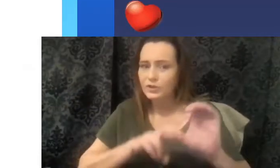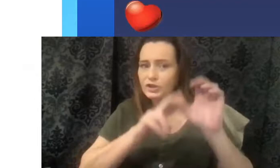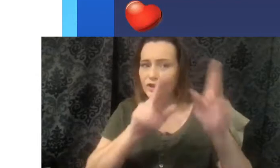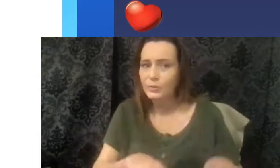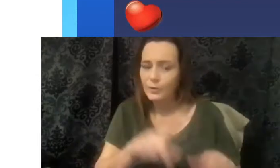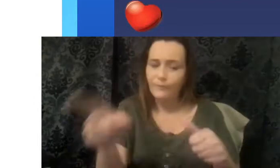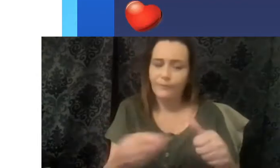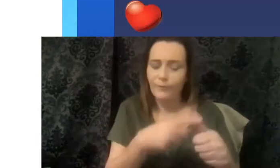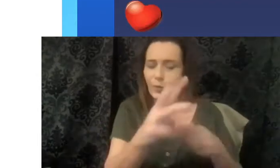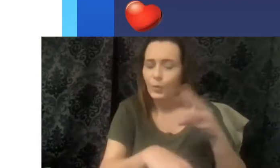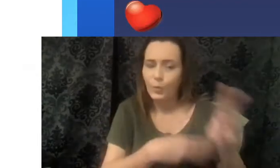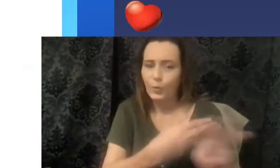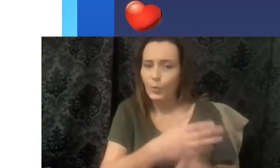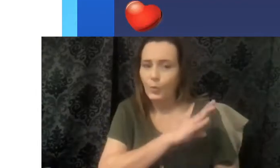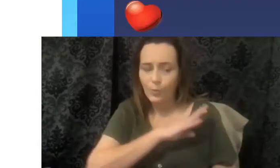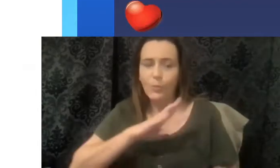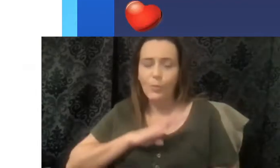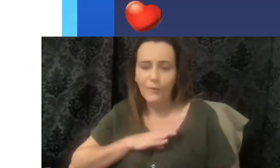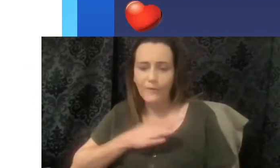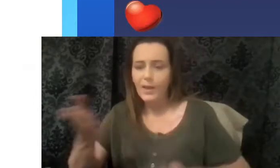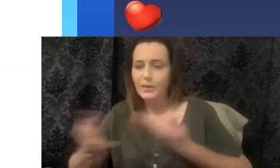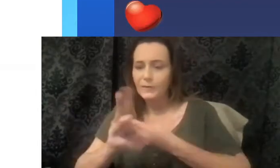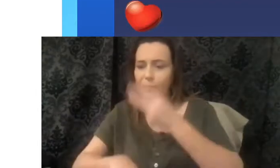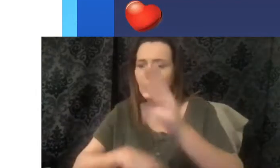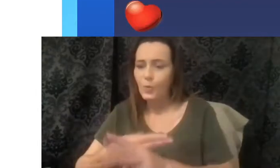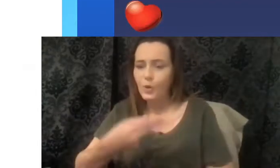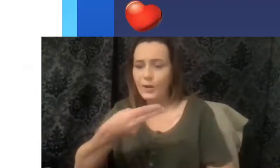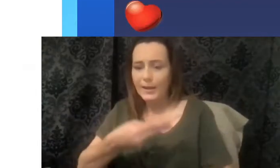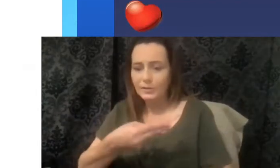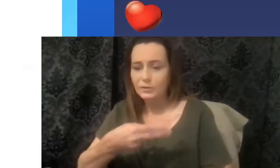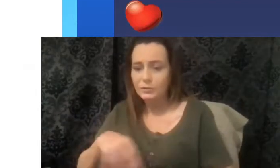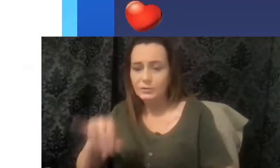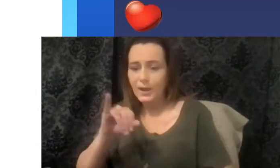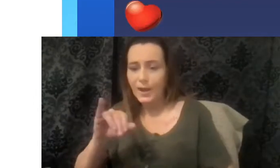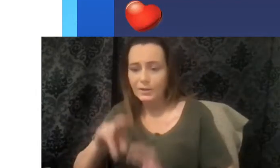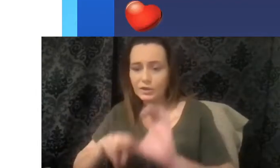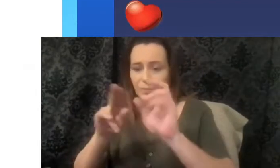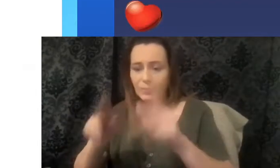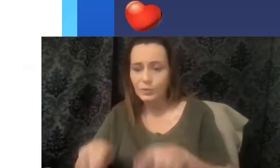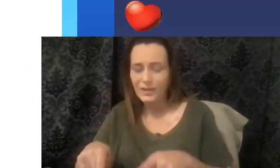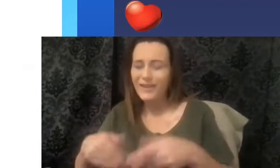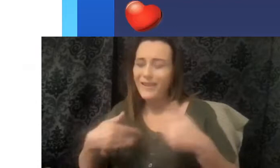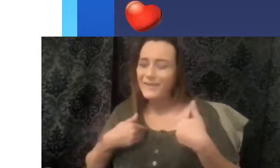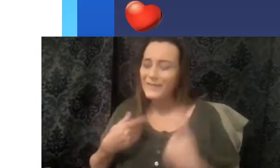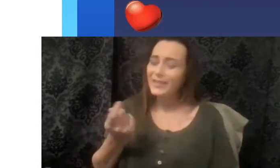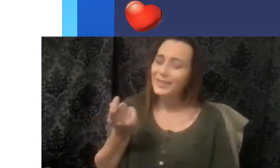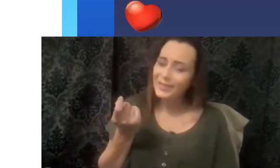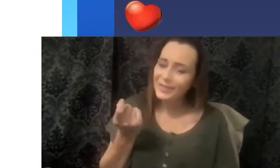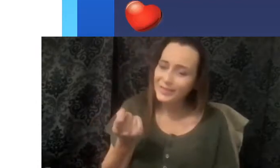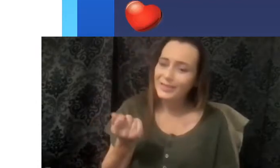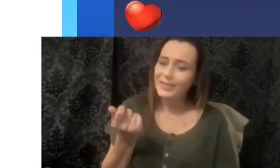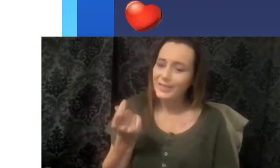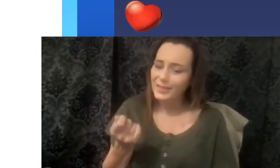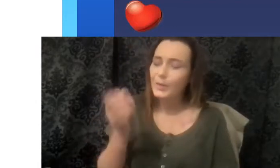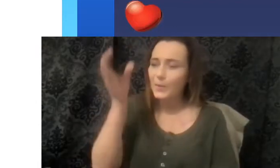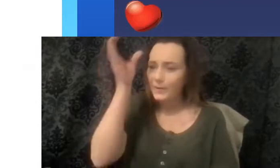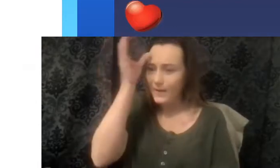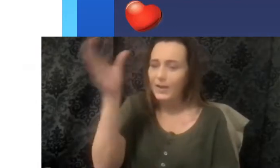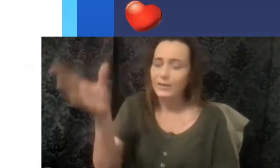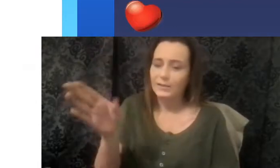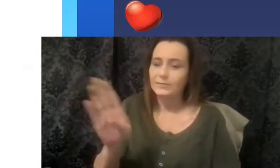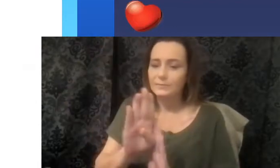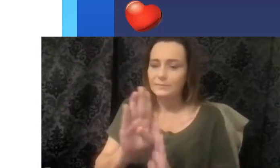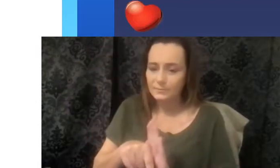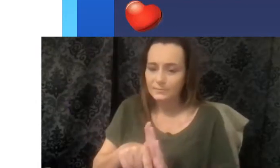Board. I served as the World H&I chairperson. So I have a little bit of context to speak from.